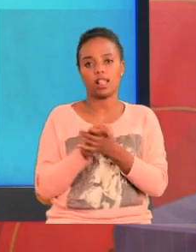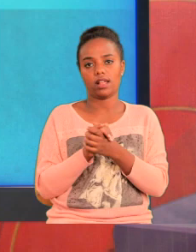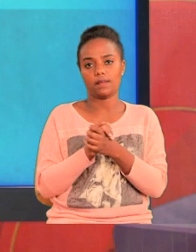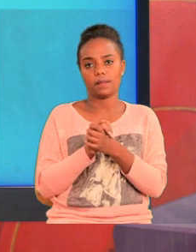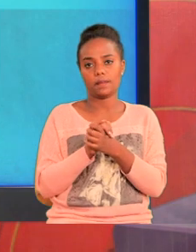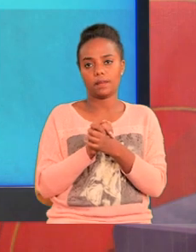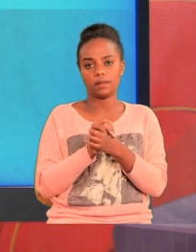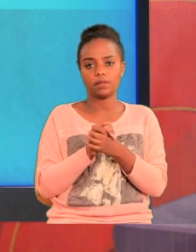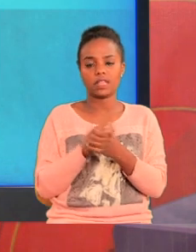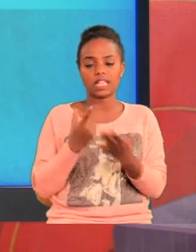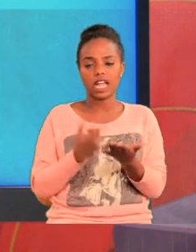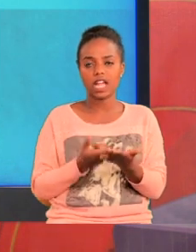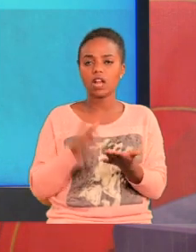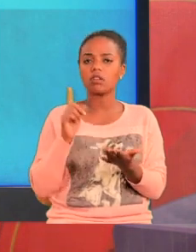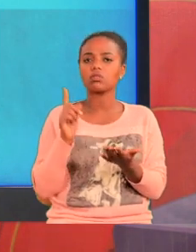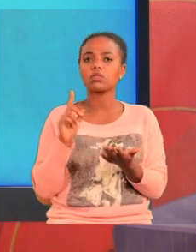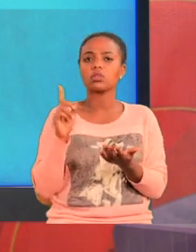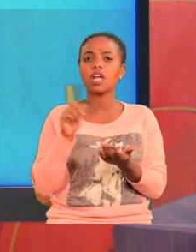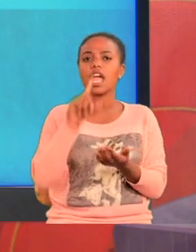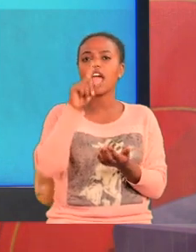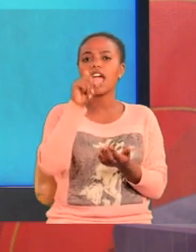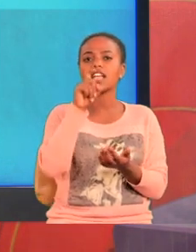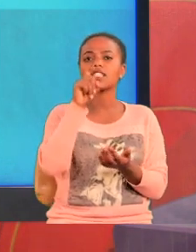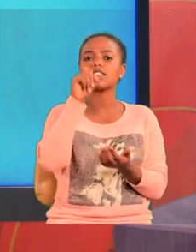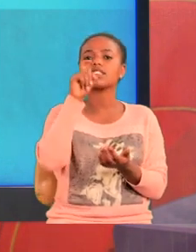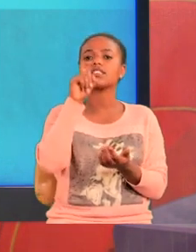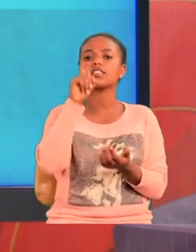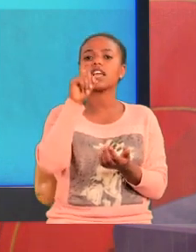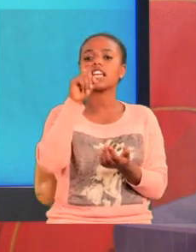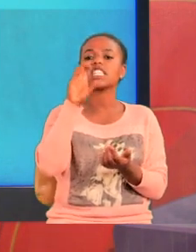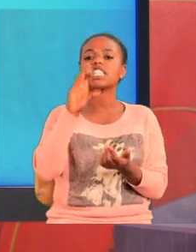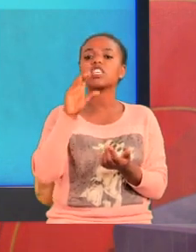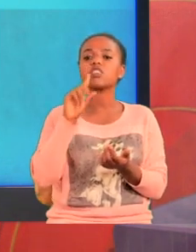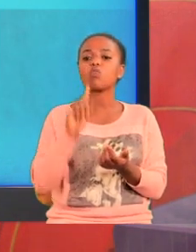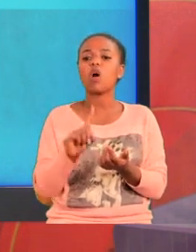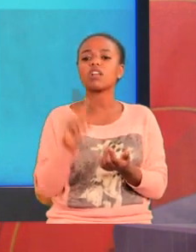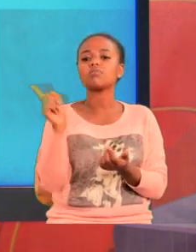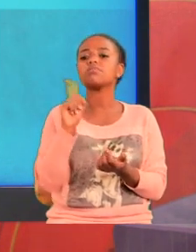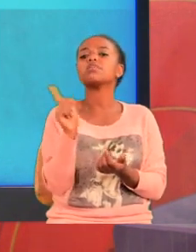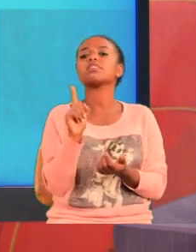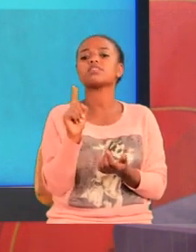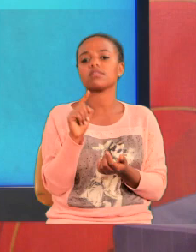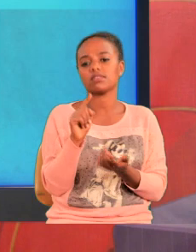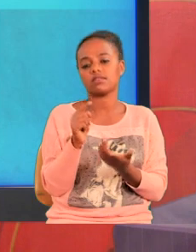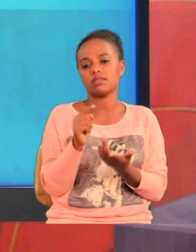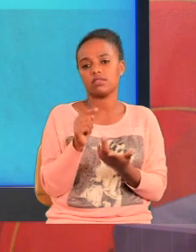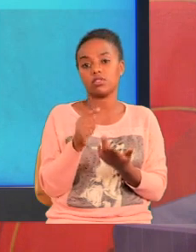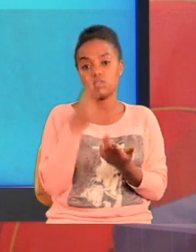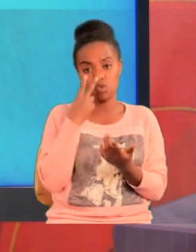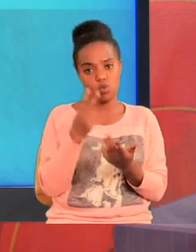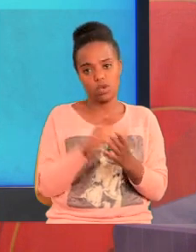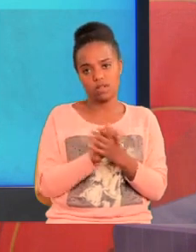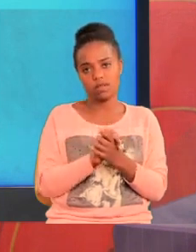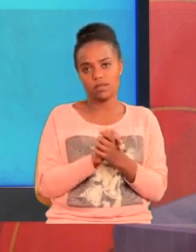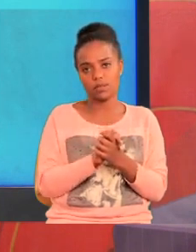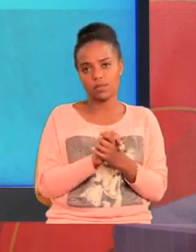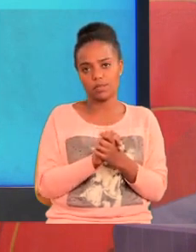Here, what does this x1, x2, xc1, xc2 mean? Look,